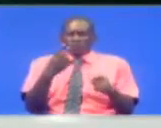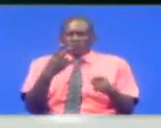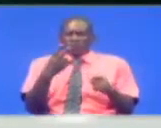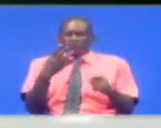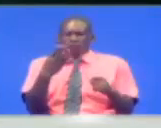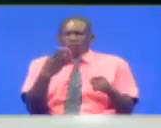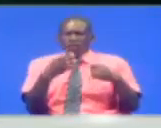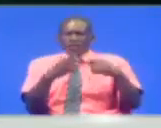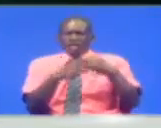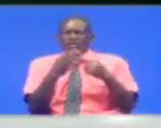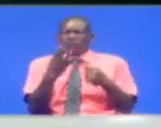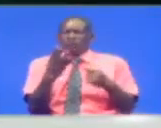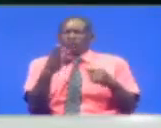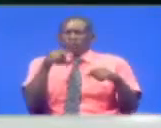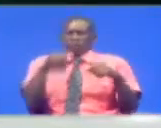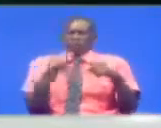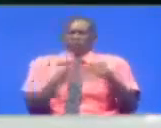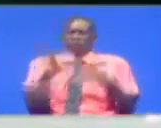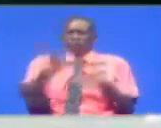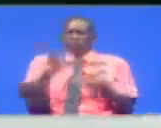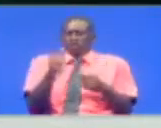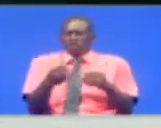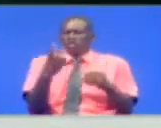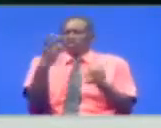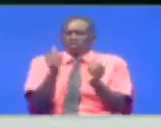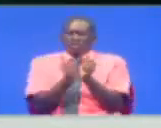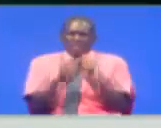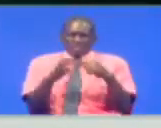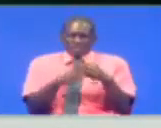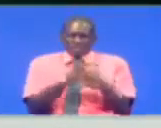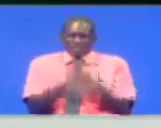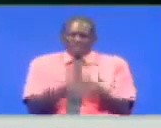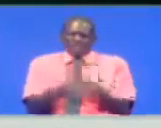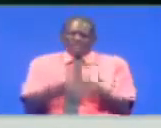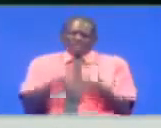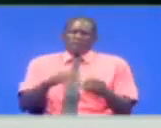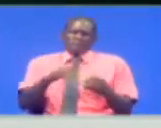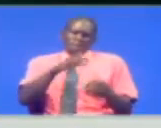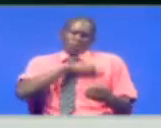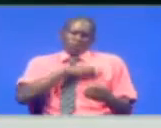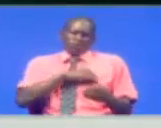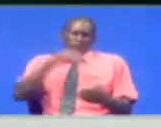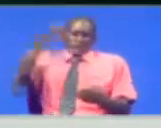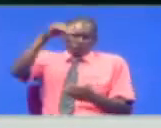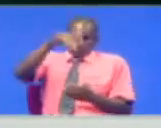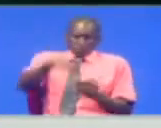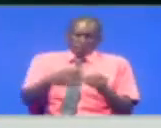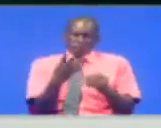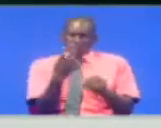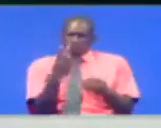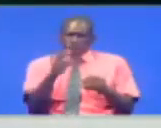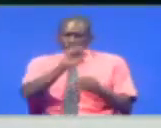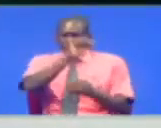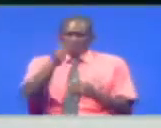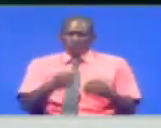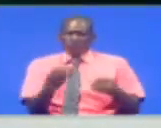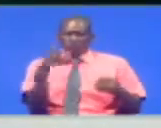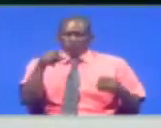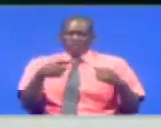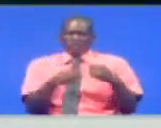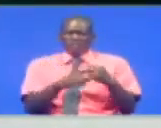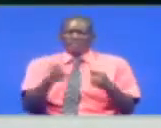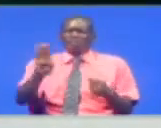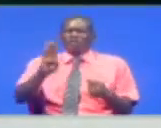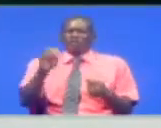494.8 billion shillings in 2019. Net profit dipped by 42% to 4.6 billion